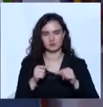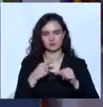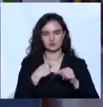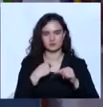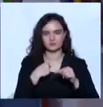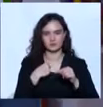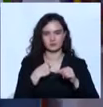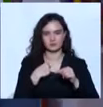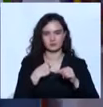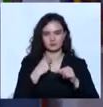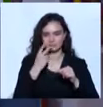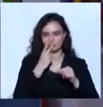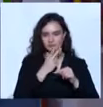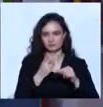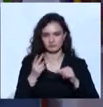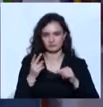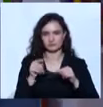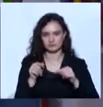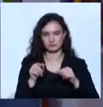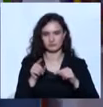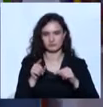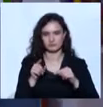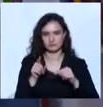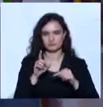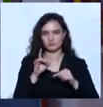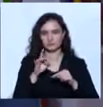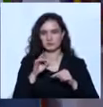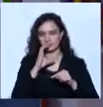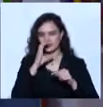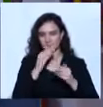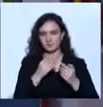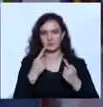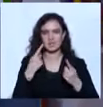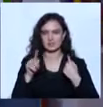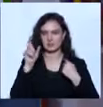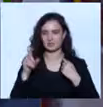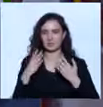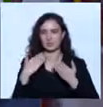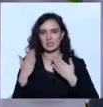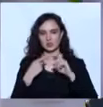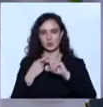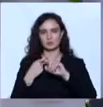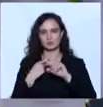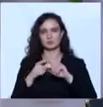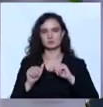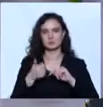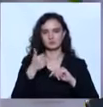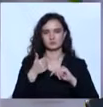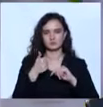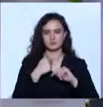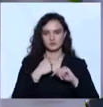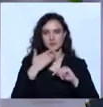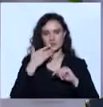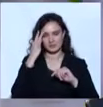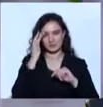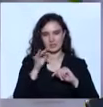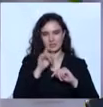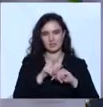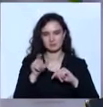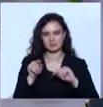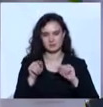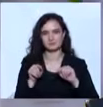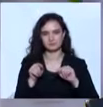to explore this theme through White Fang's relationship with the different humans. First, with the Native Americans, he